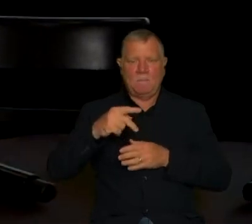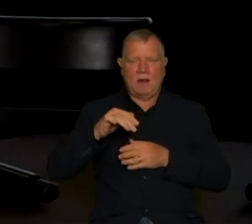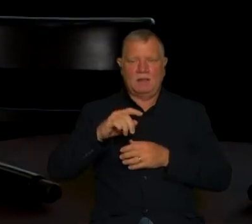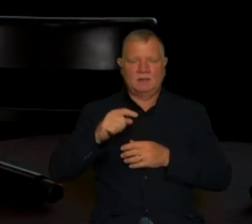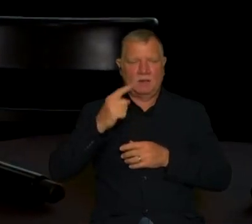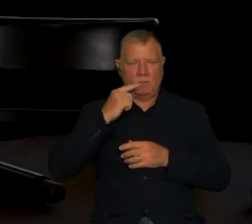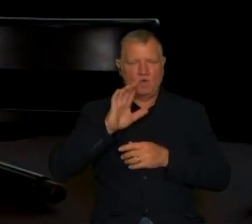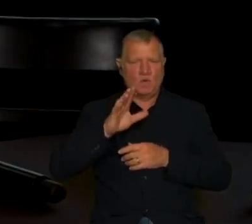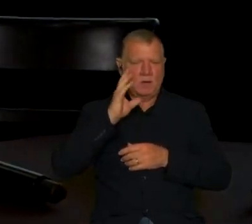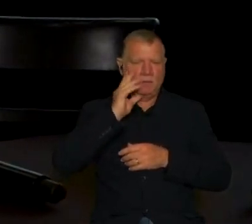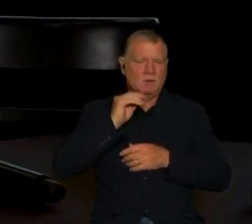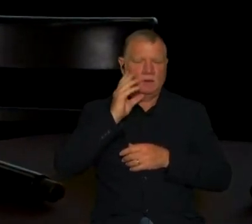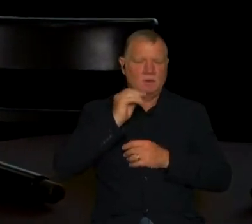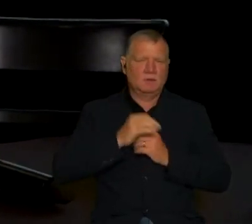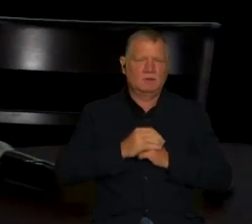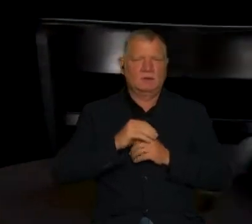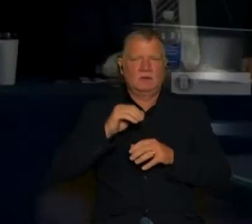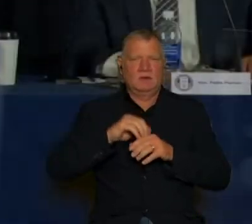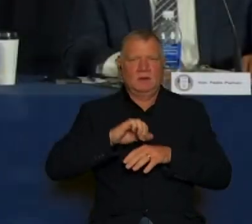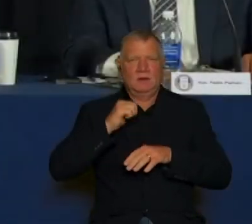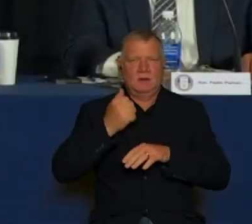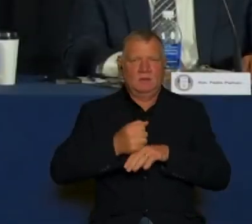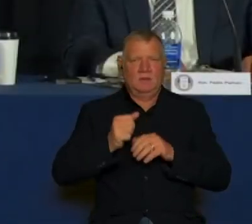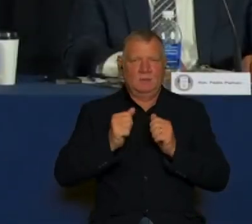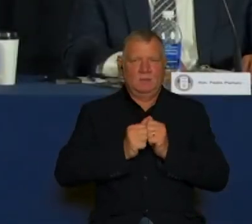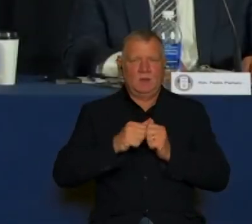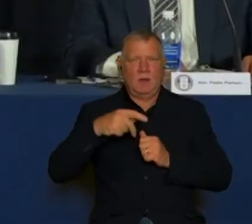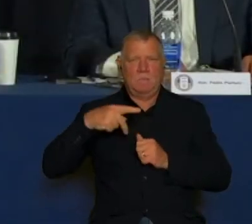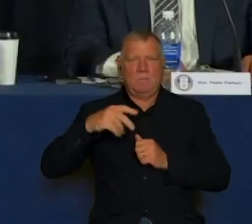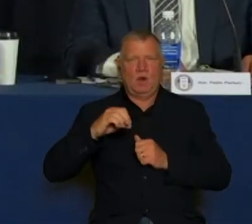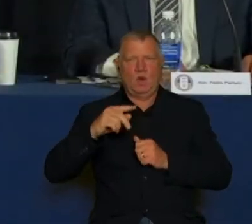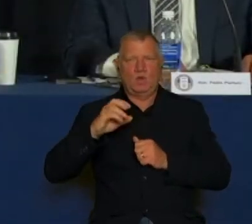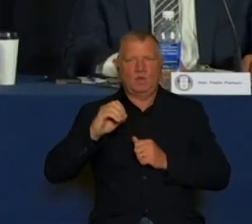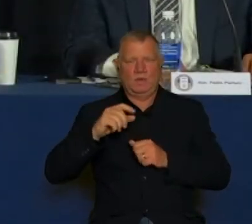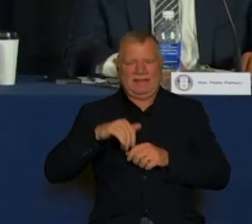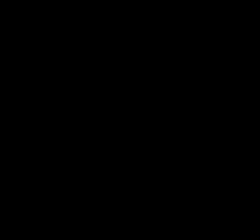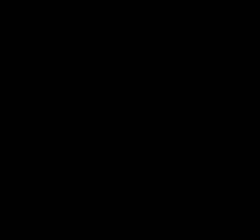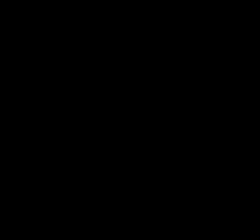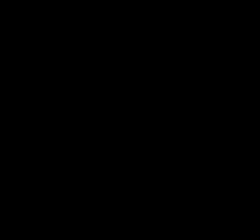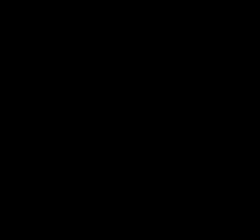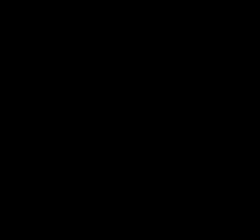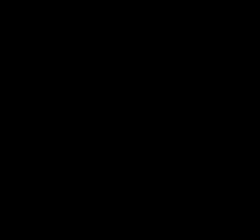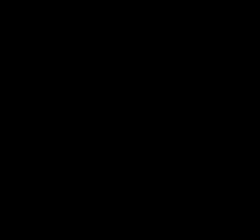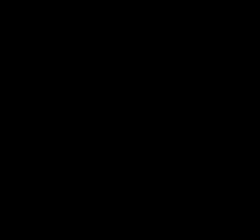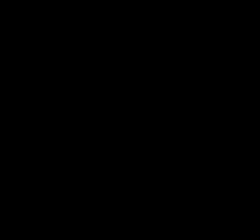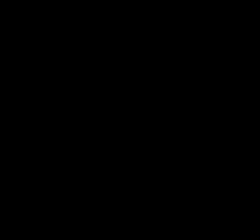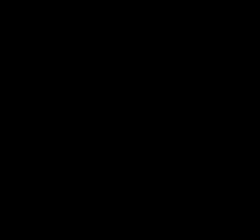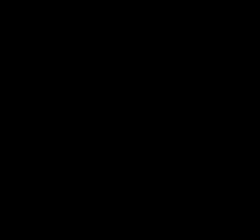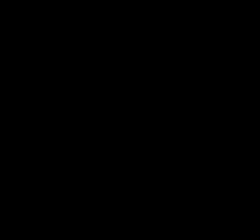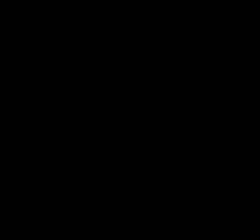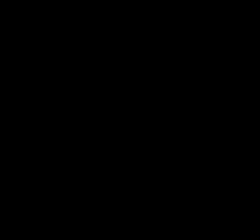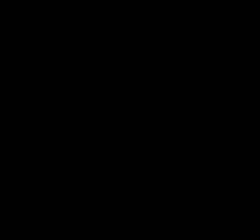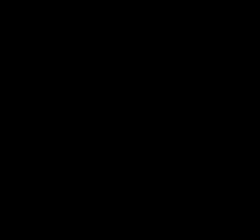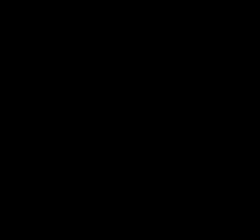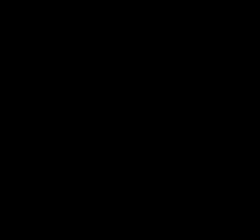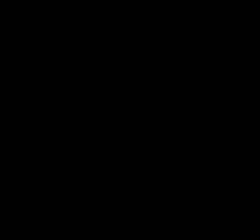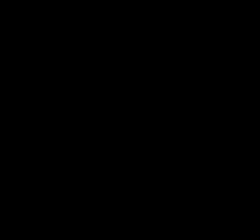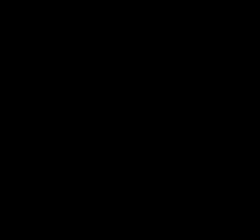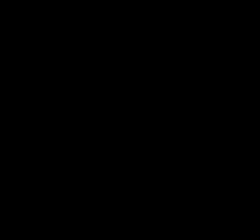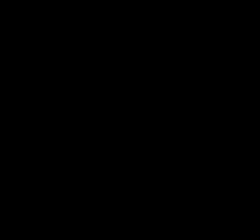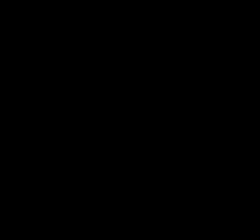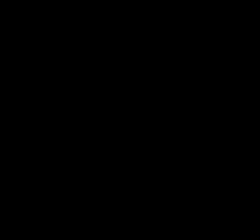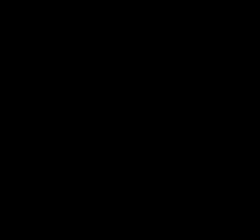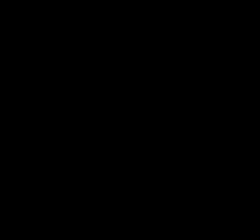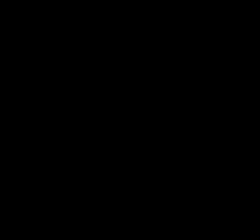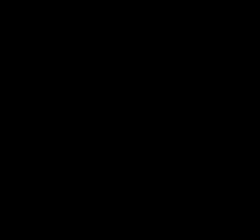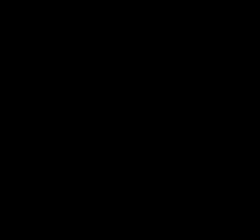the secretary Perez to talk about their experience with the implementation of this platform. We are ready to